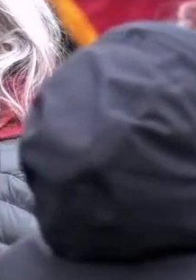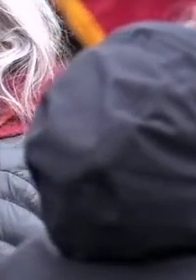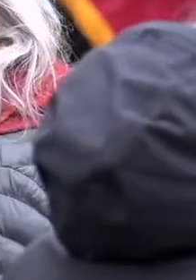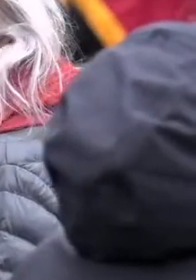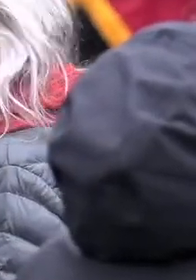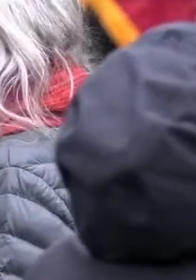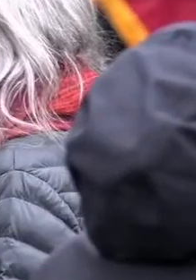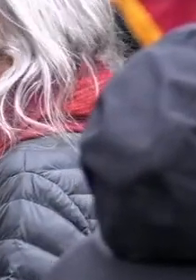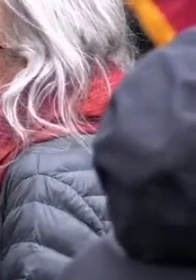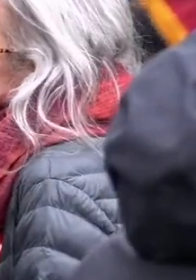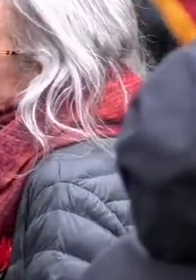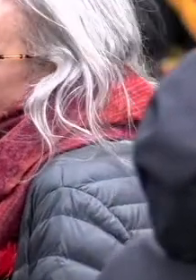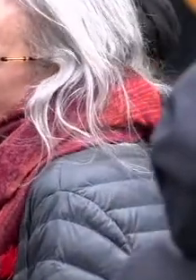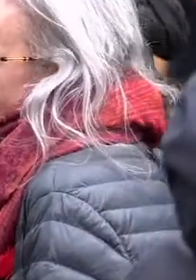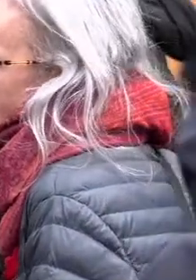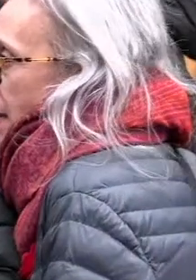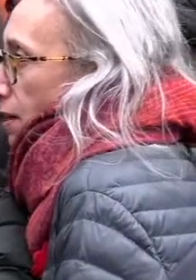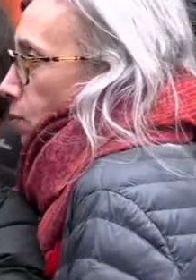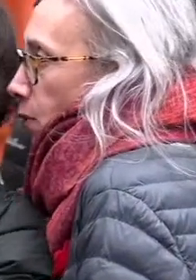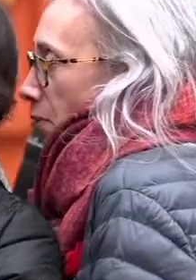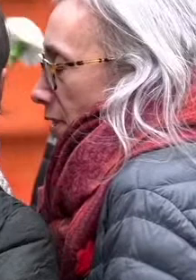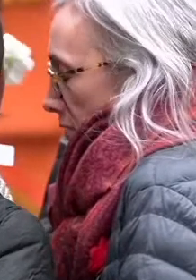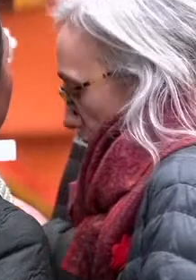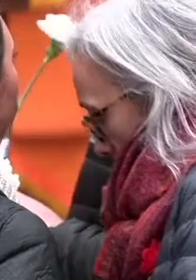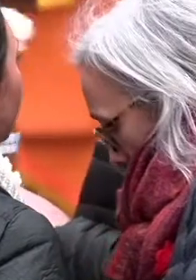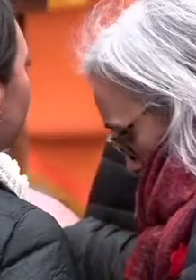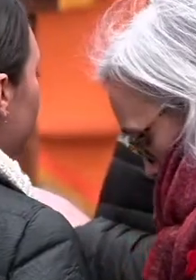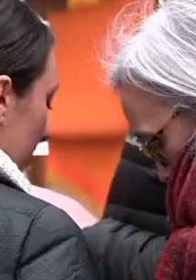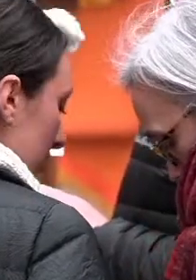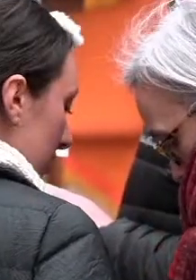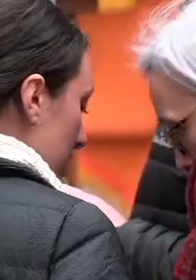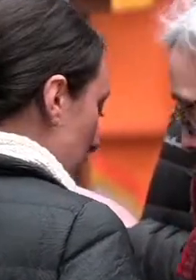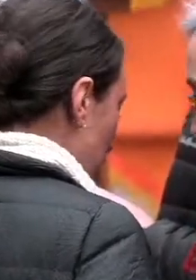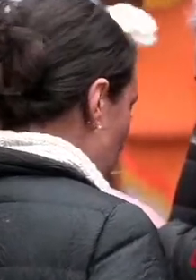39. Lucia Maltese, 20.